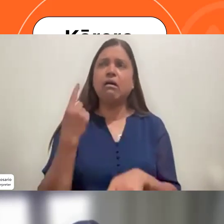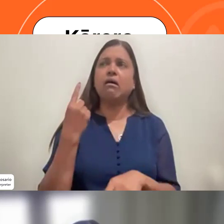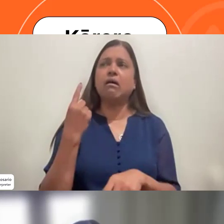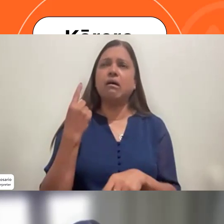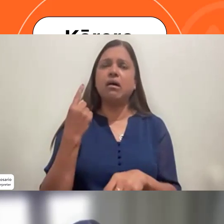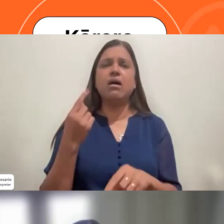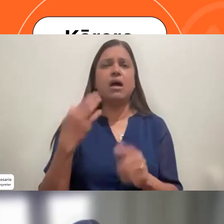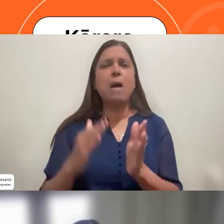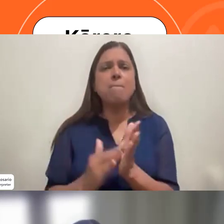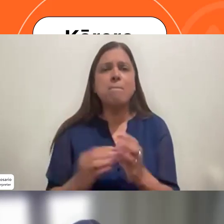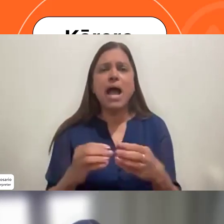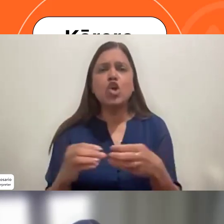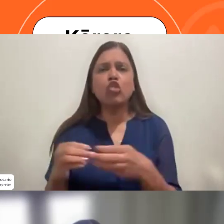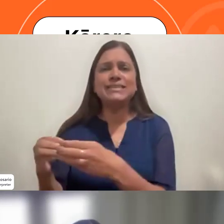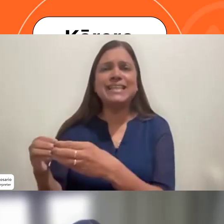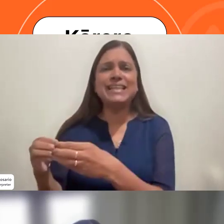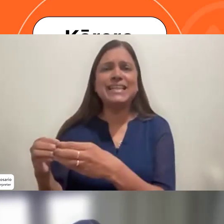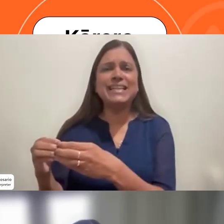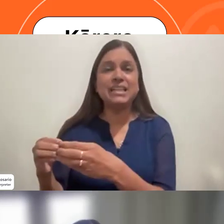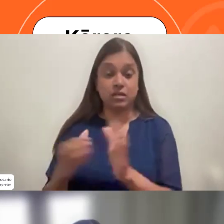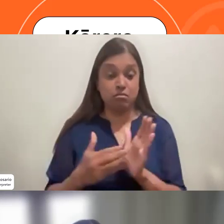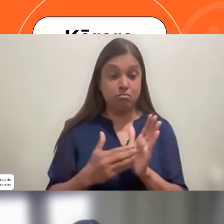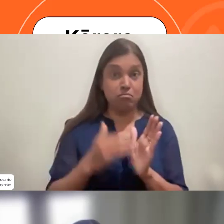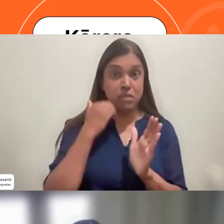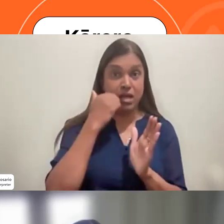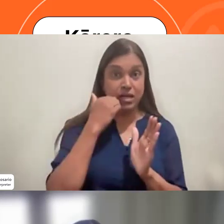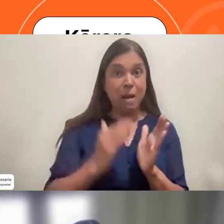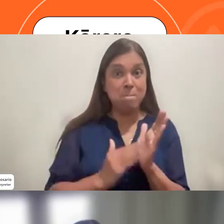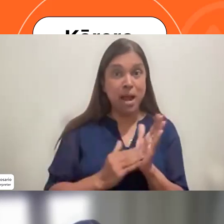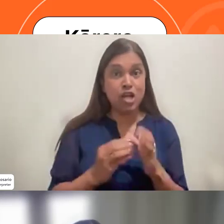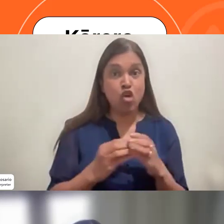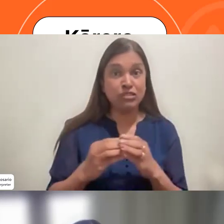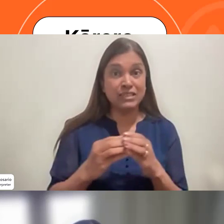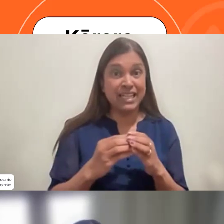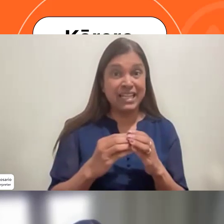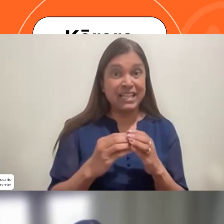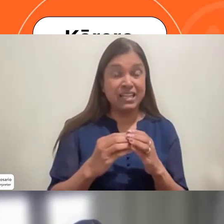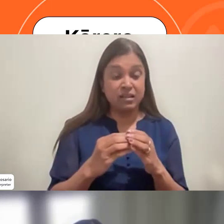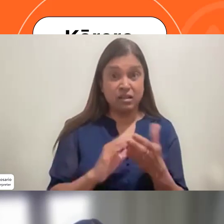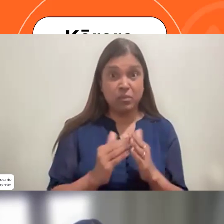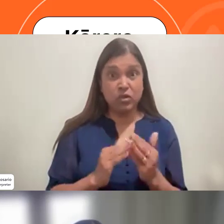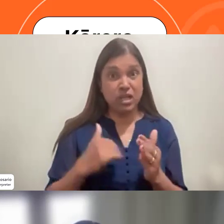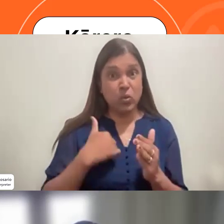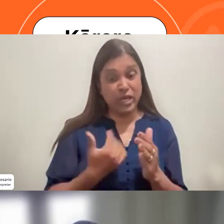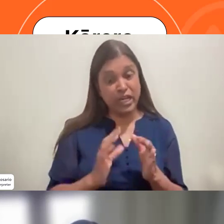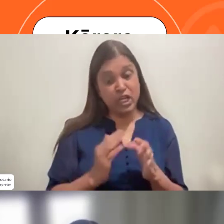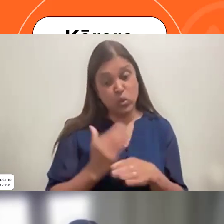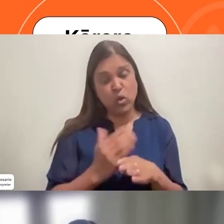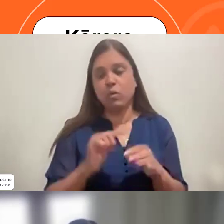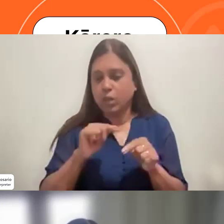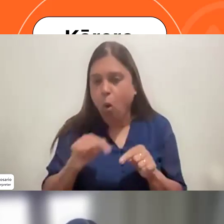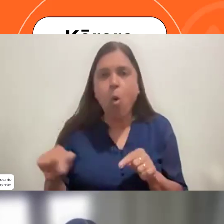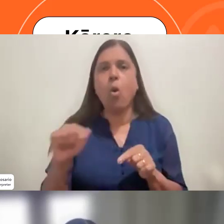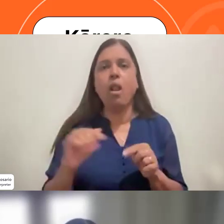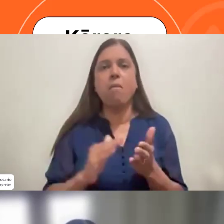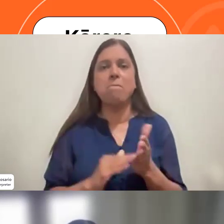in New Zealand, Māori as a minority community, we need to be working with all minority communities and work